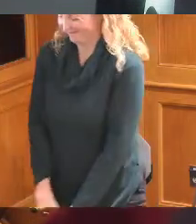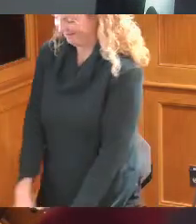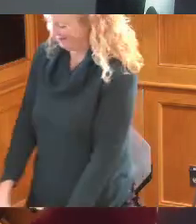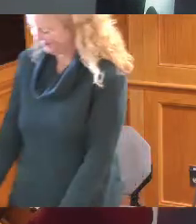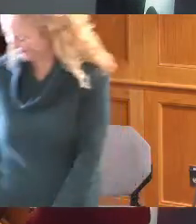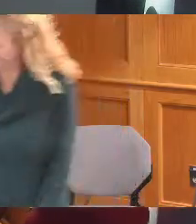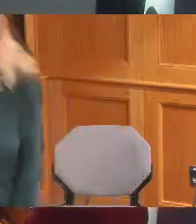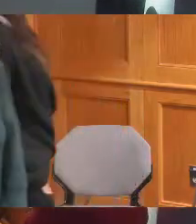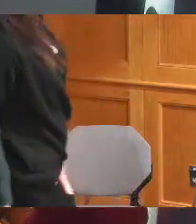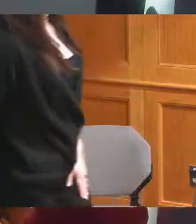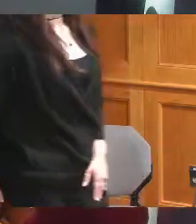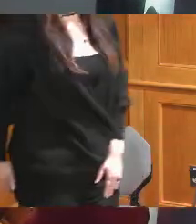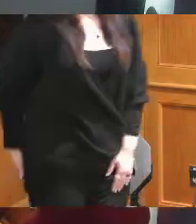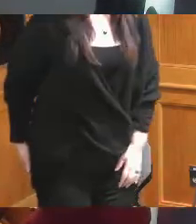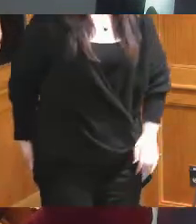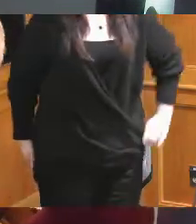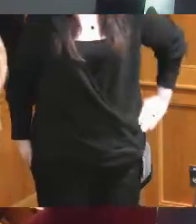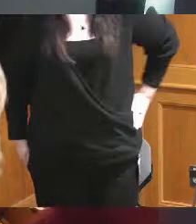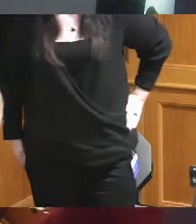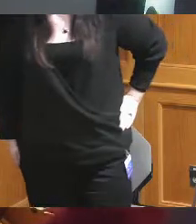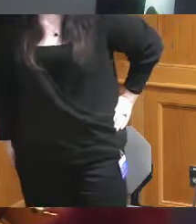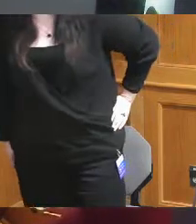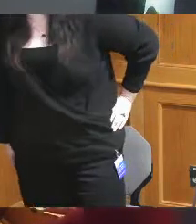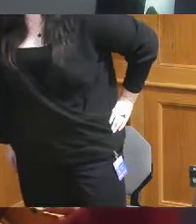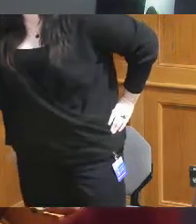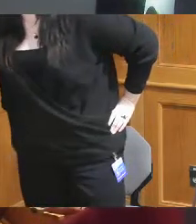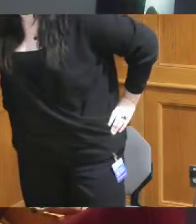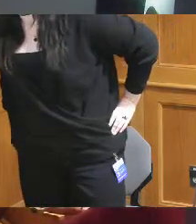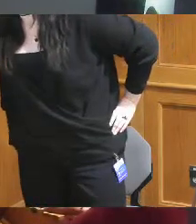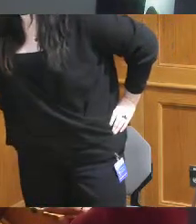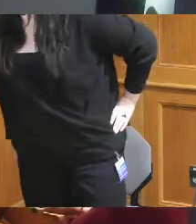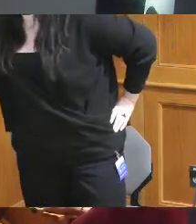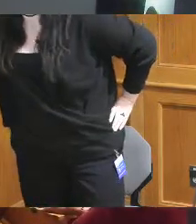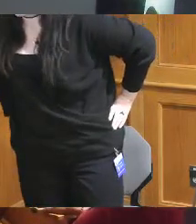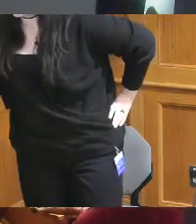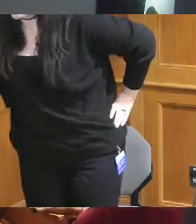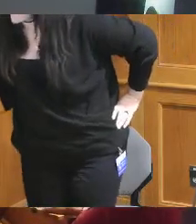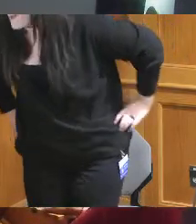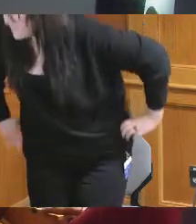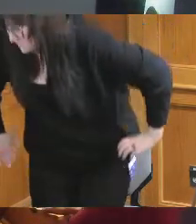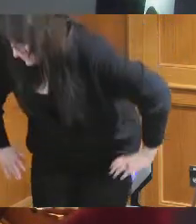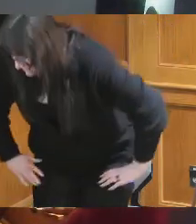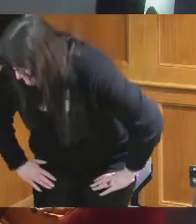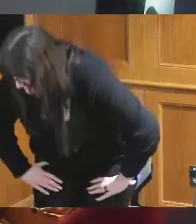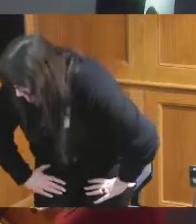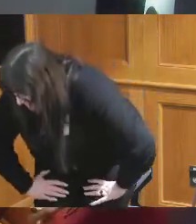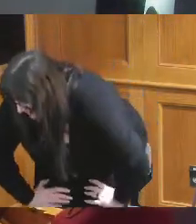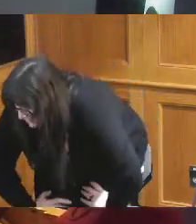Yes.